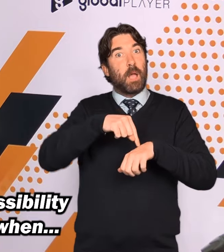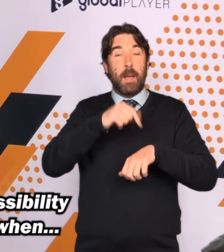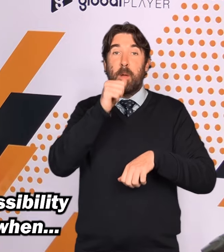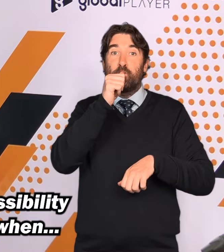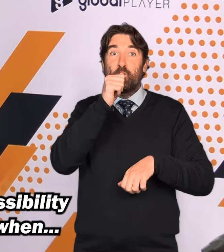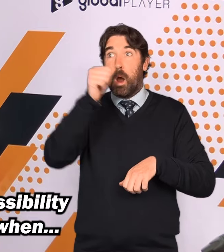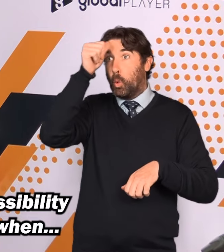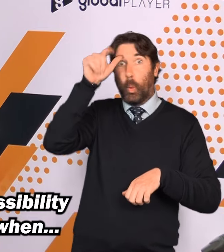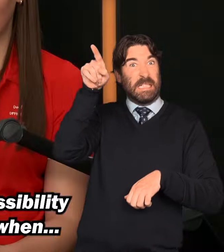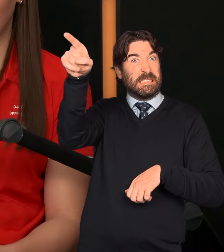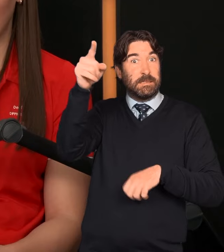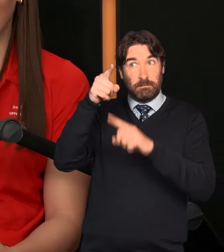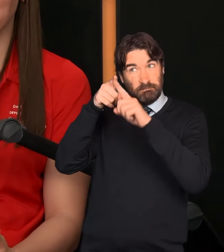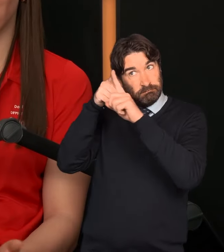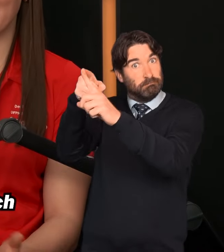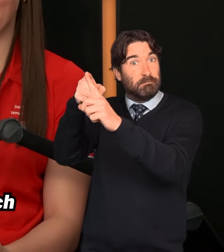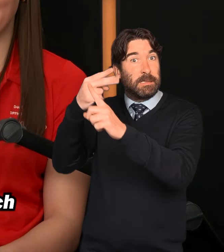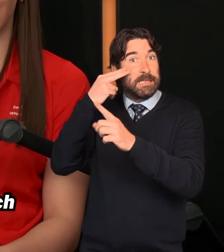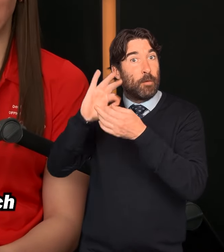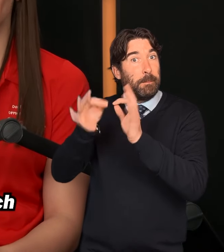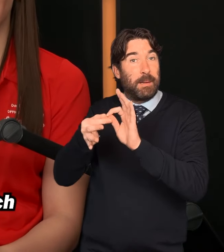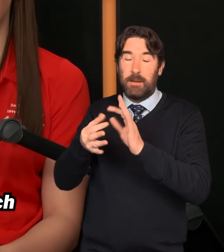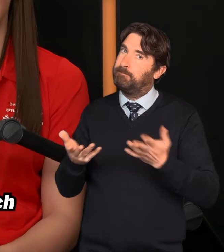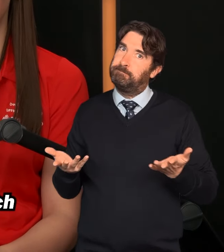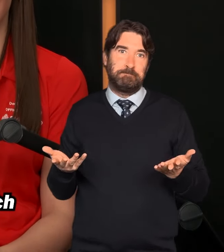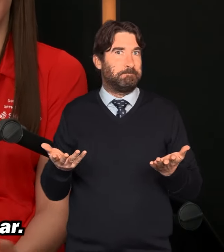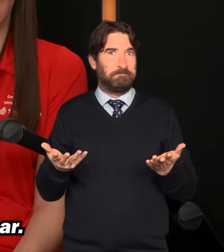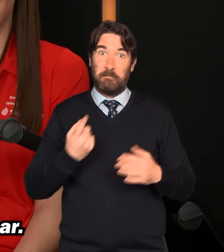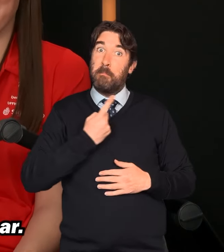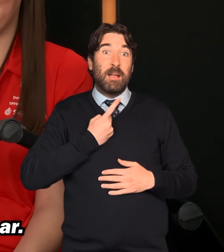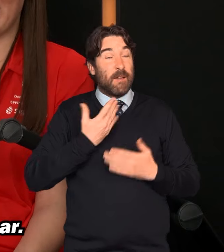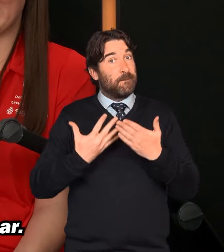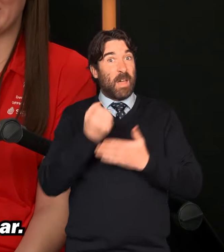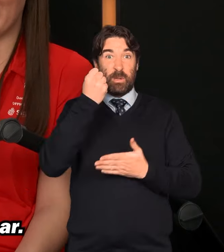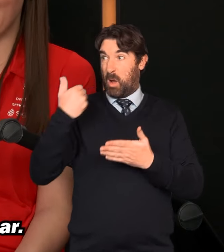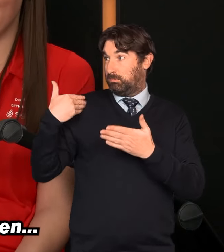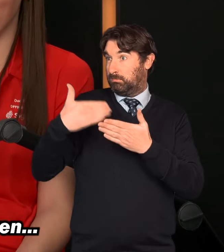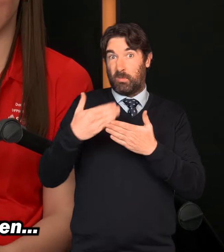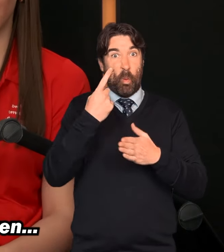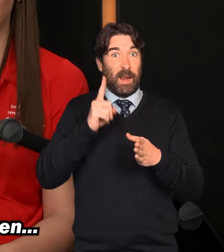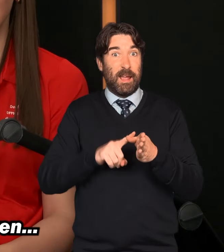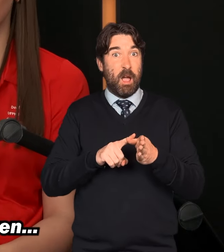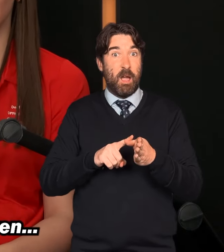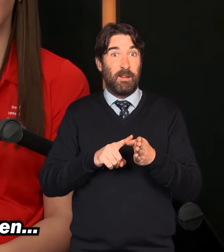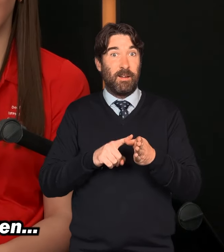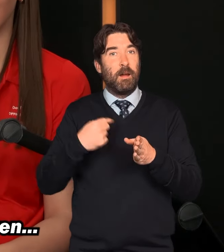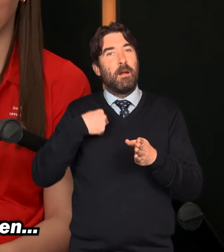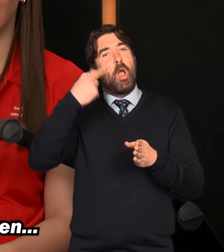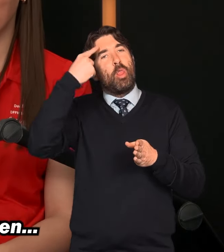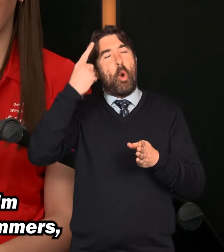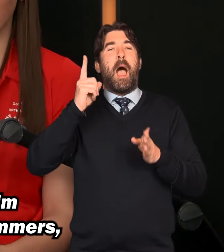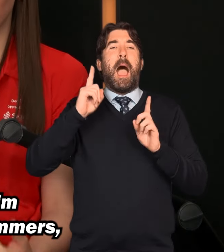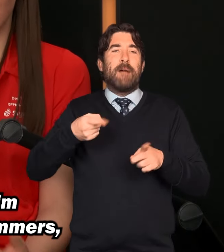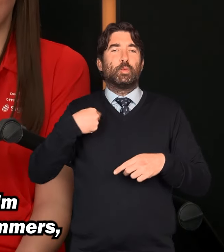possibility to swim in the Deaflympics when you... I have to be honest, I didn't really know much about Deaflympics until maybe even last year. Like, it honestly wasn't